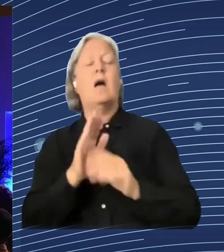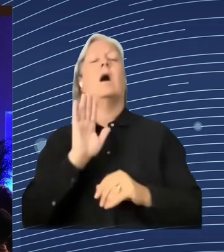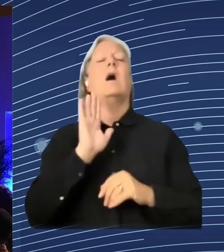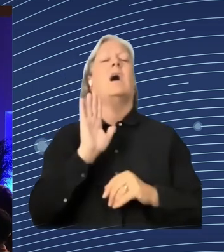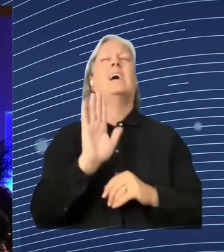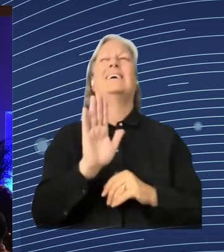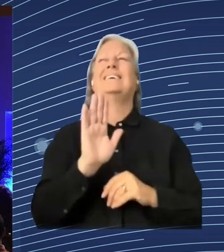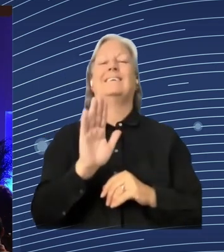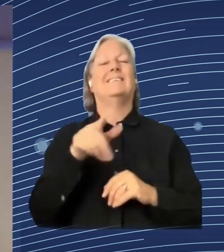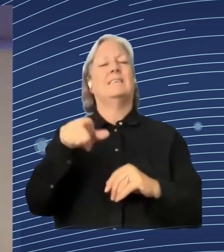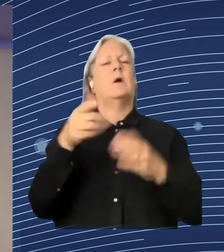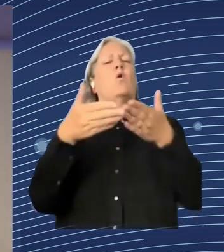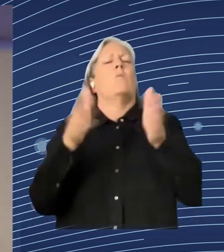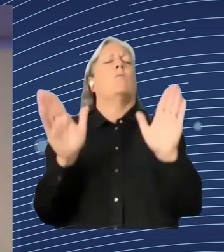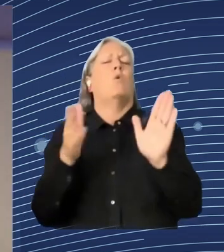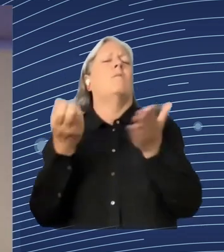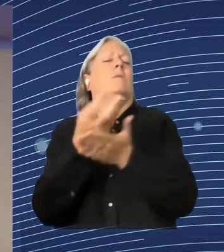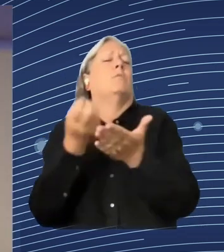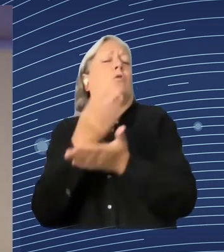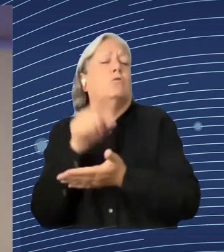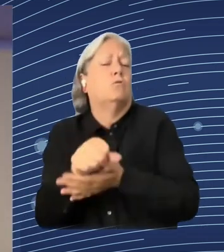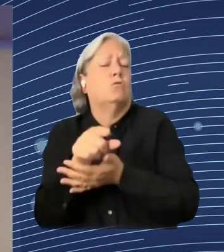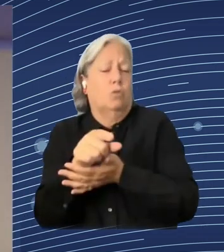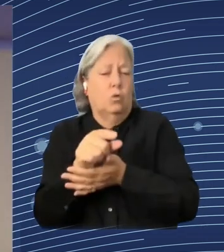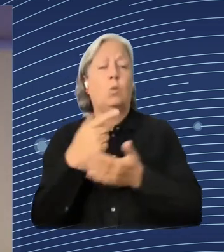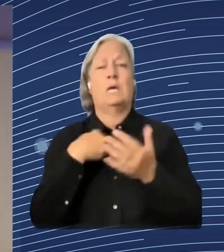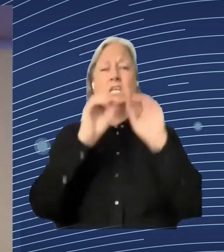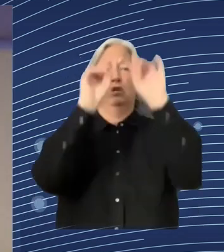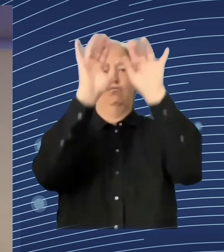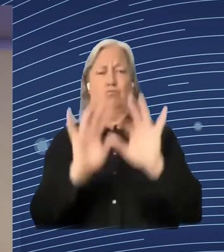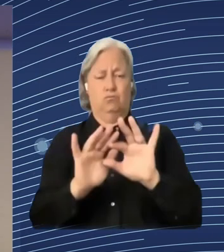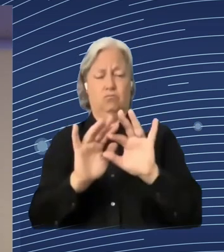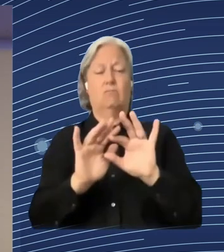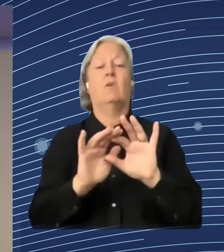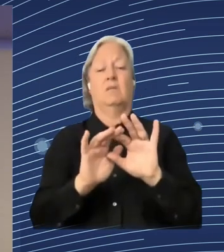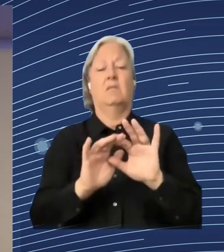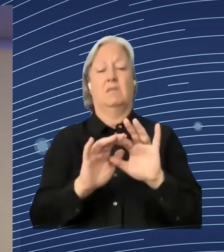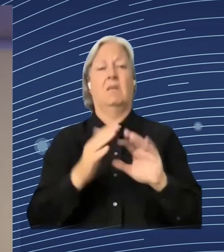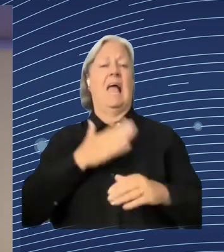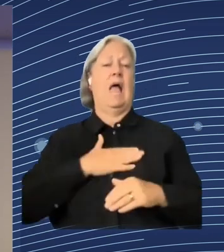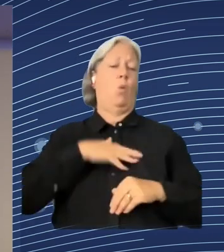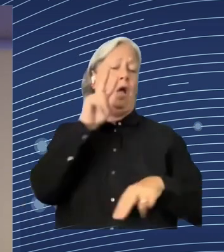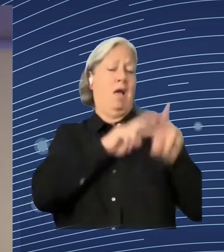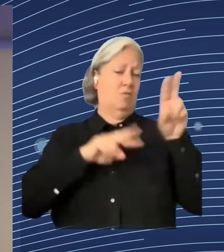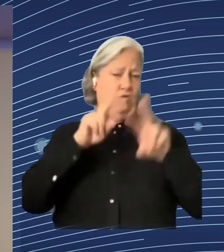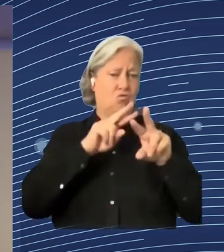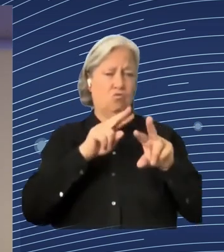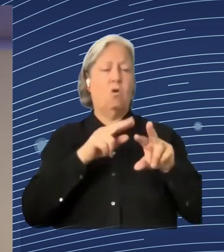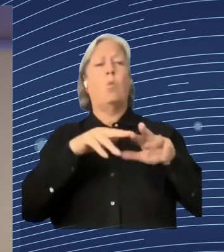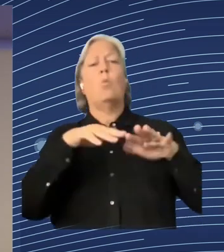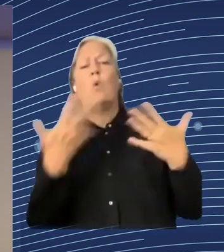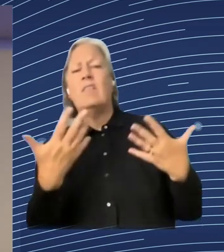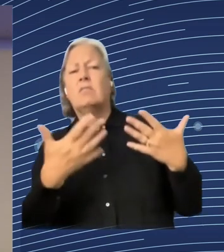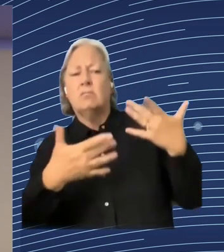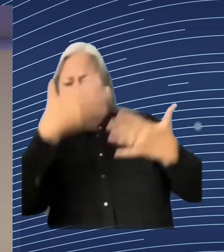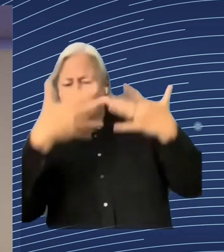there. So it's basically putting all together and say, look, this is what we can find about this algorithm, and here is our analysis, and here are the results. So anyone has